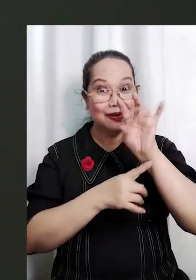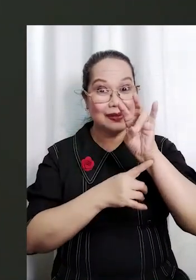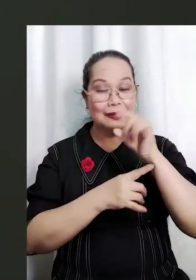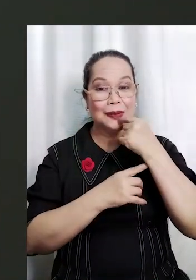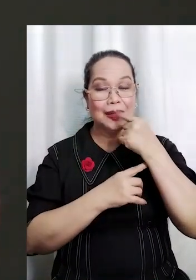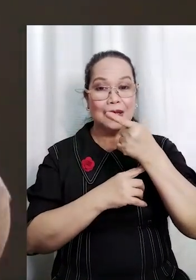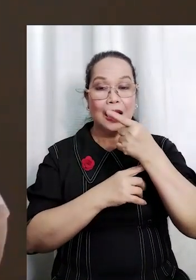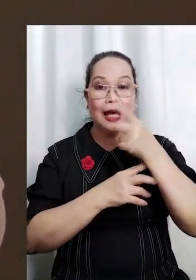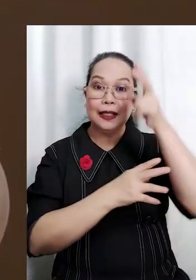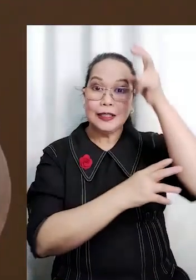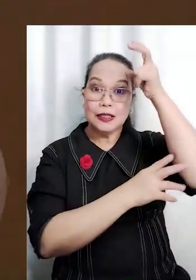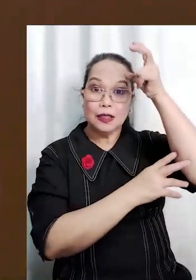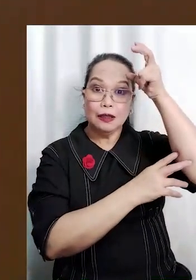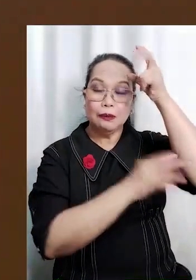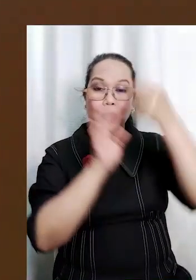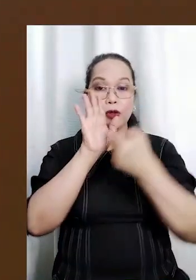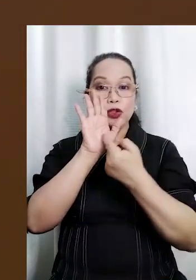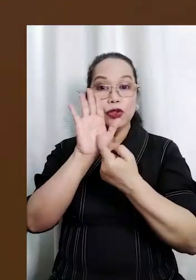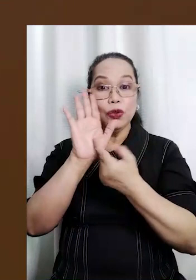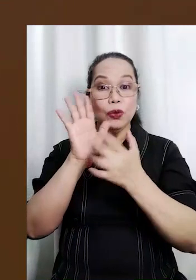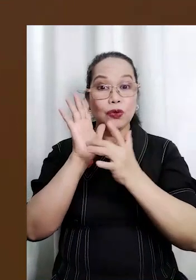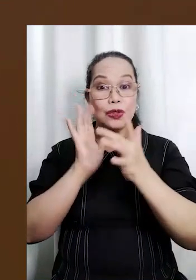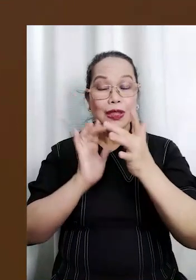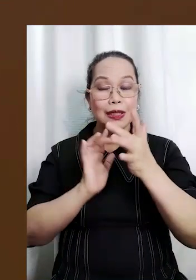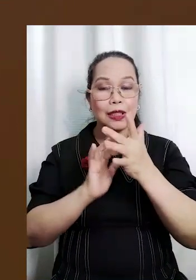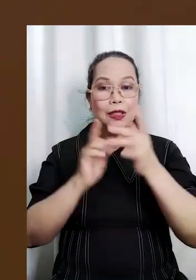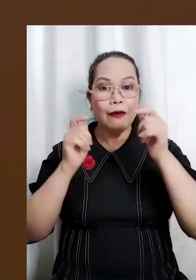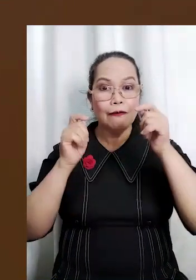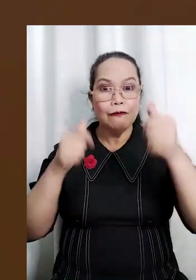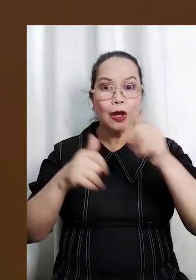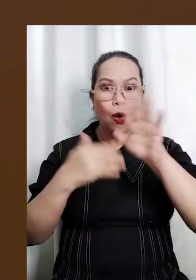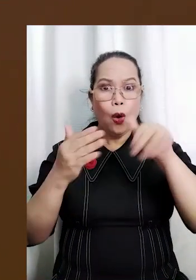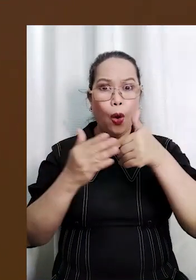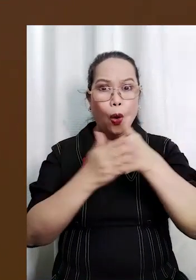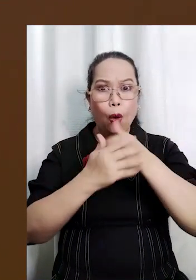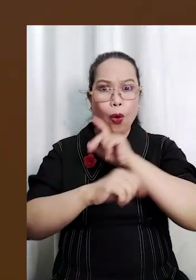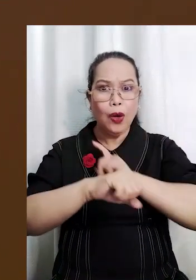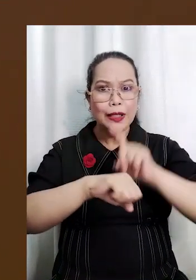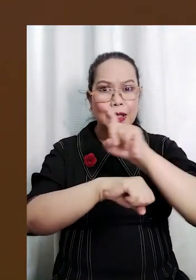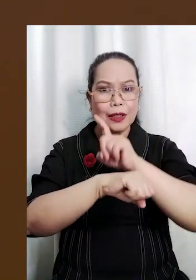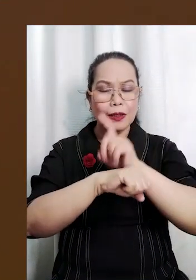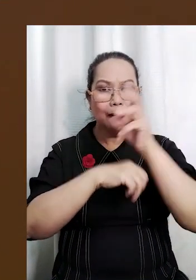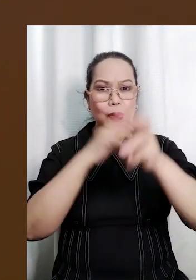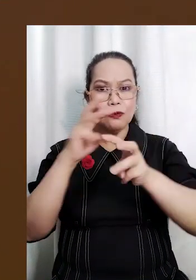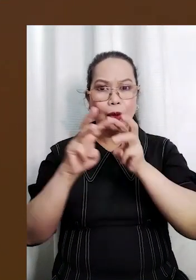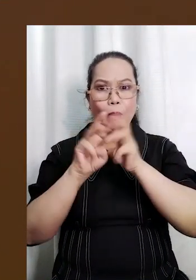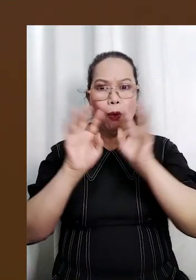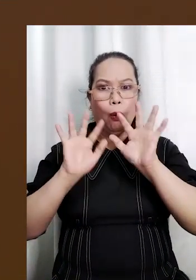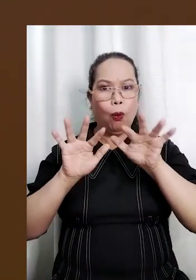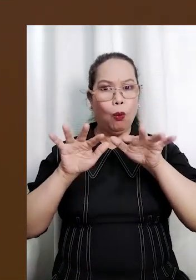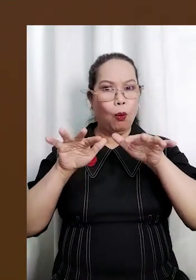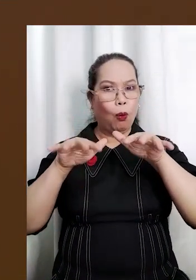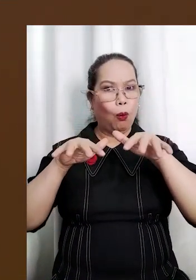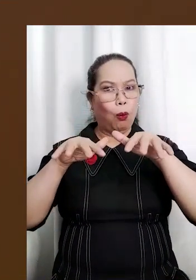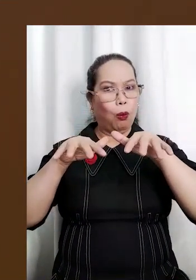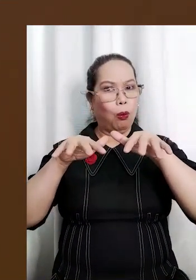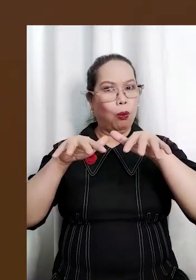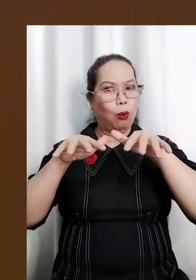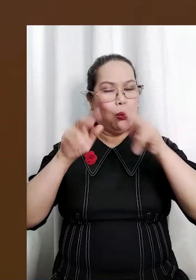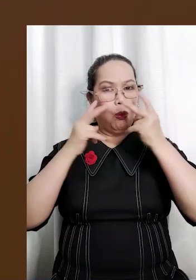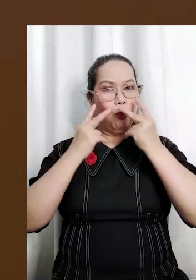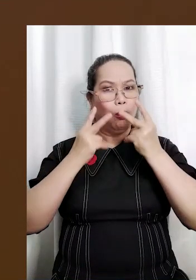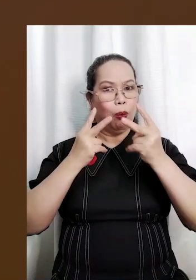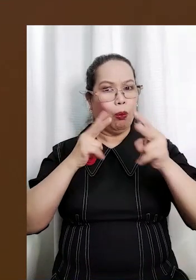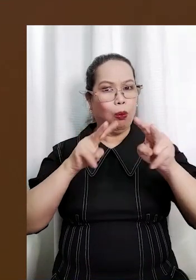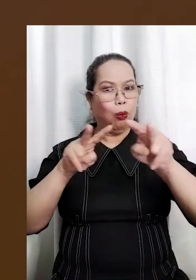4. It says there, the devil showed Jesus in an instant all the kingdoms of the world. At sabi niya, I will